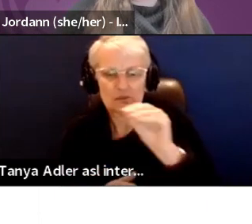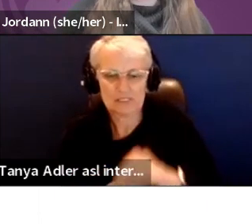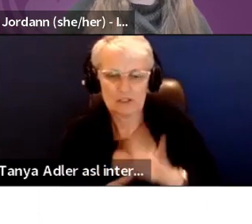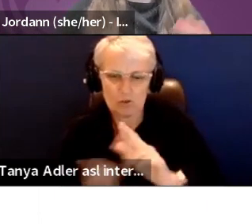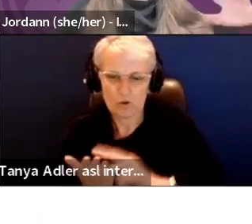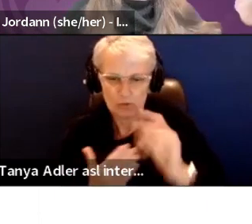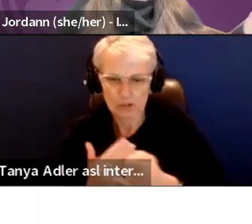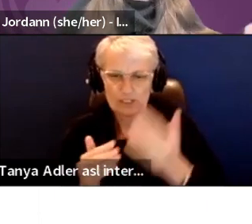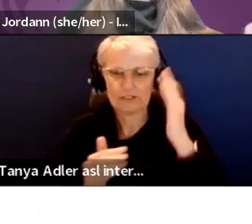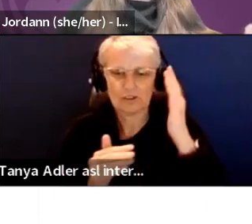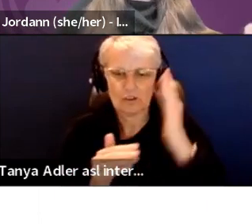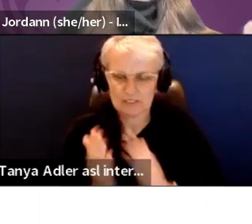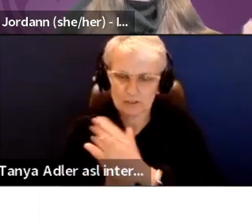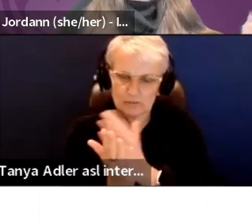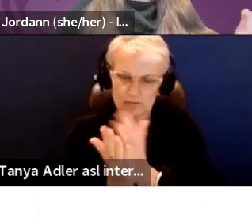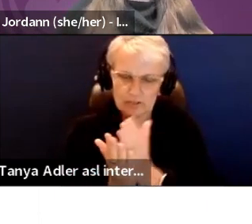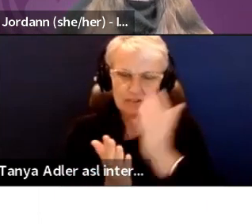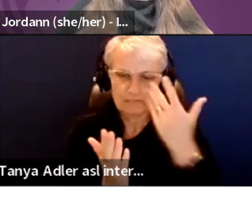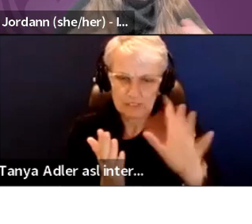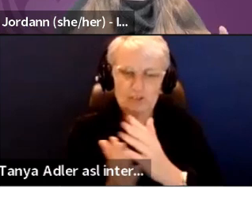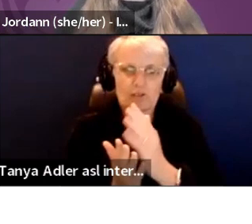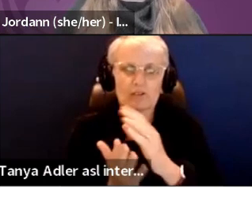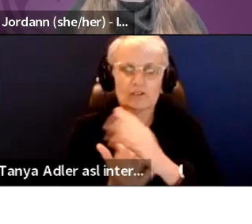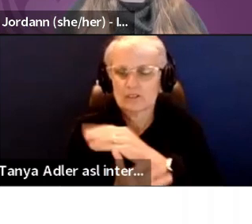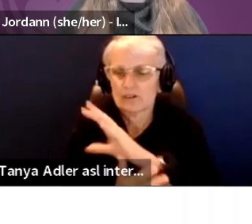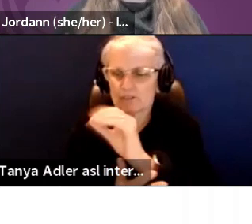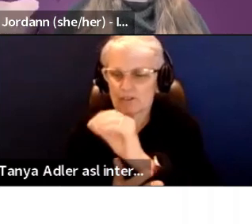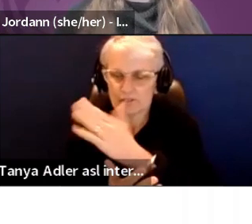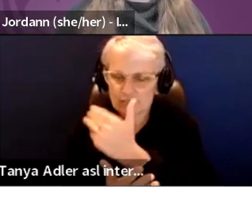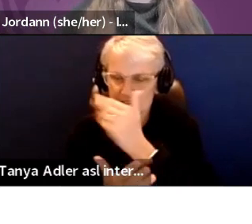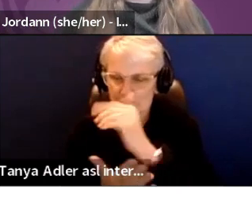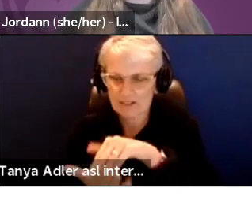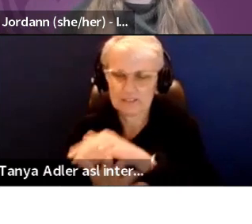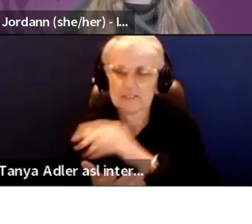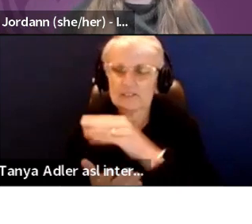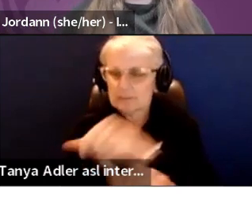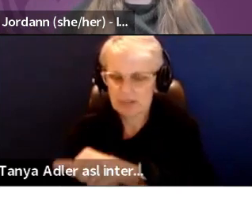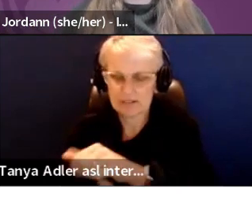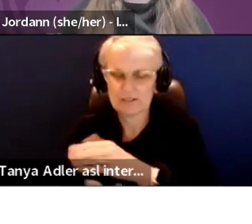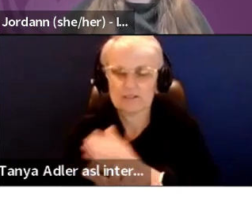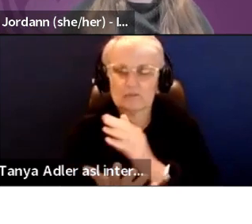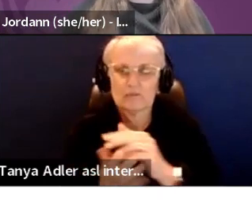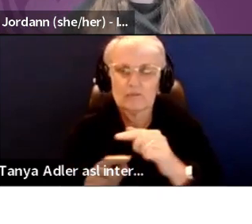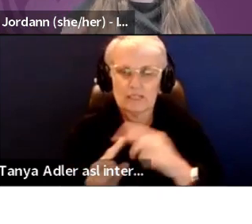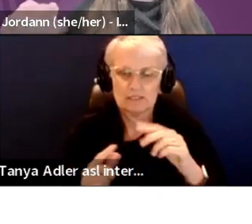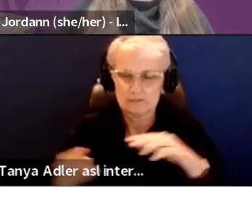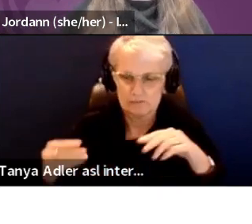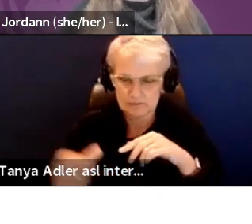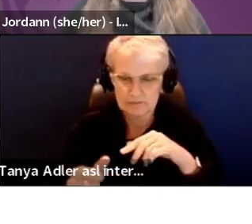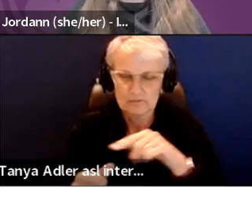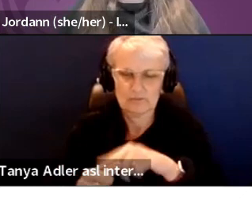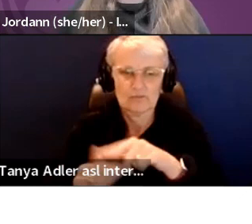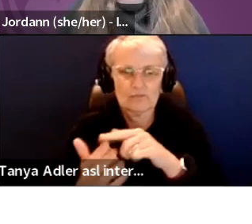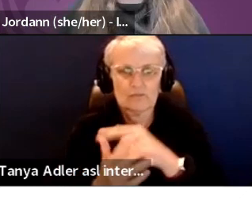complete. So upfront, you get the $15,000. You're expected to spend that plus your matching portion for that piece to